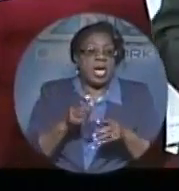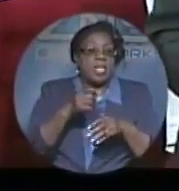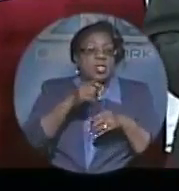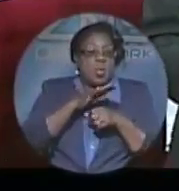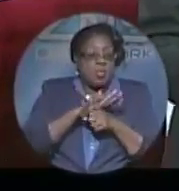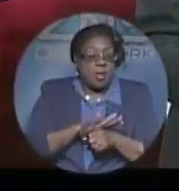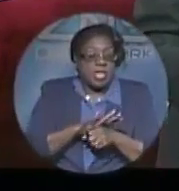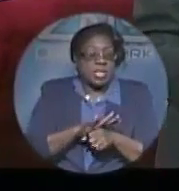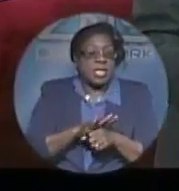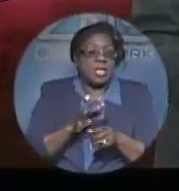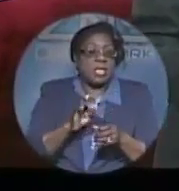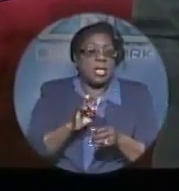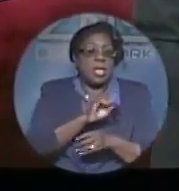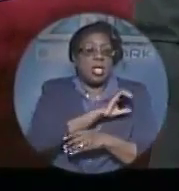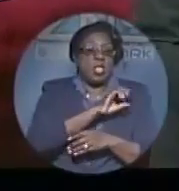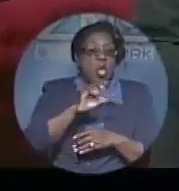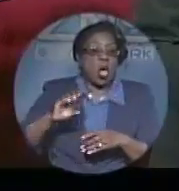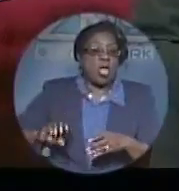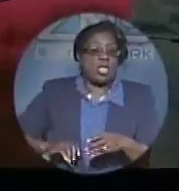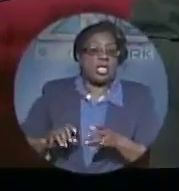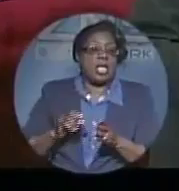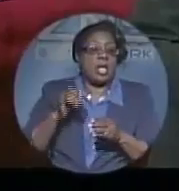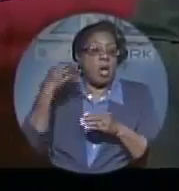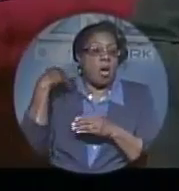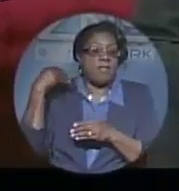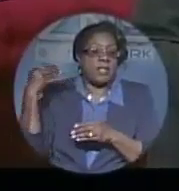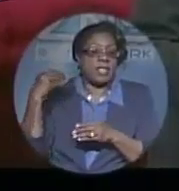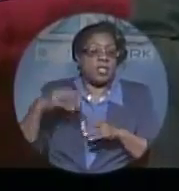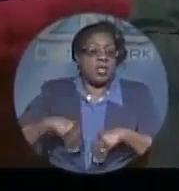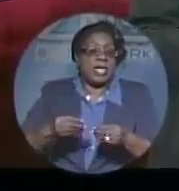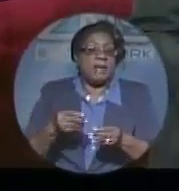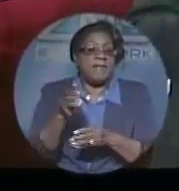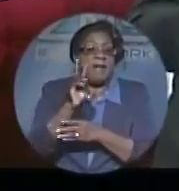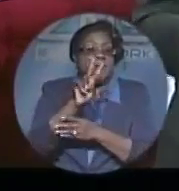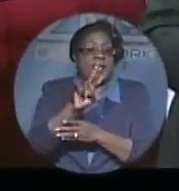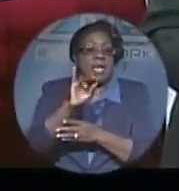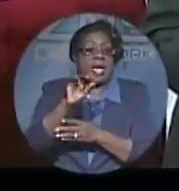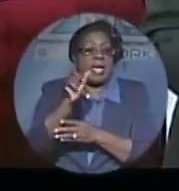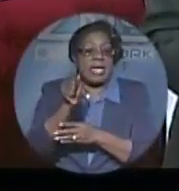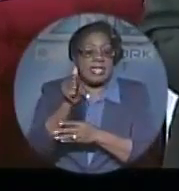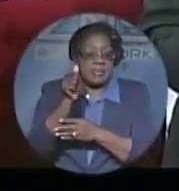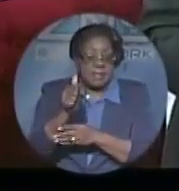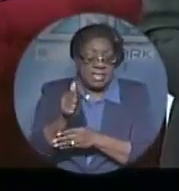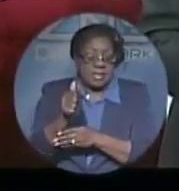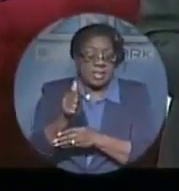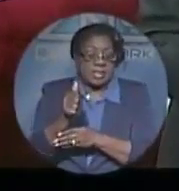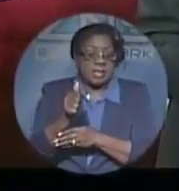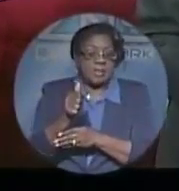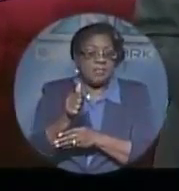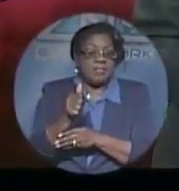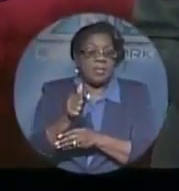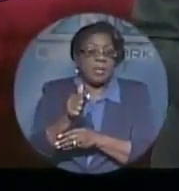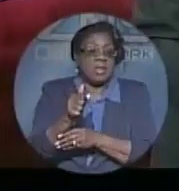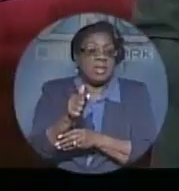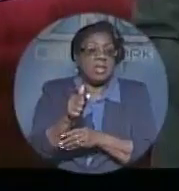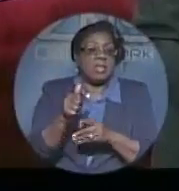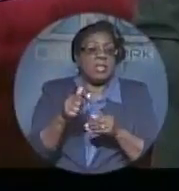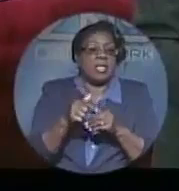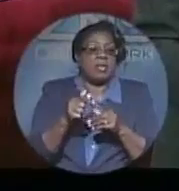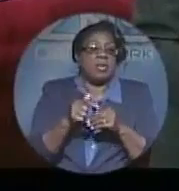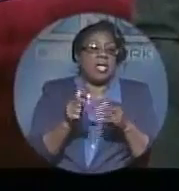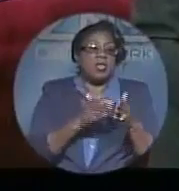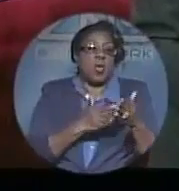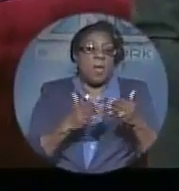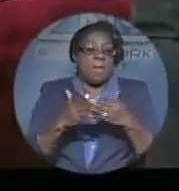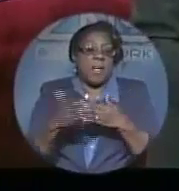consular officers to issue the visas, and when unsuccessful, attempted to bypass